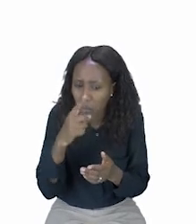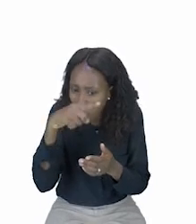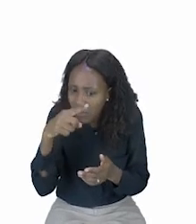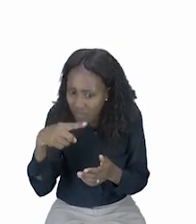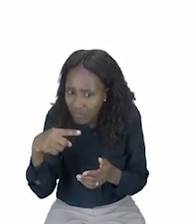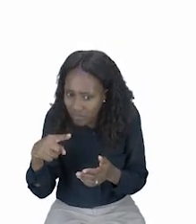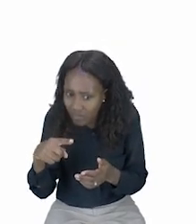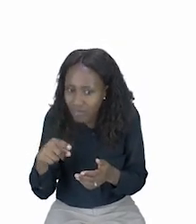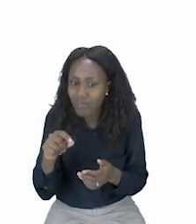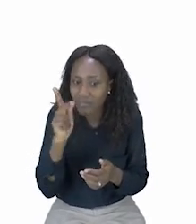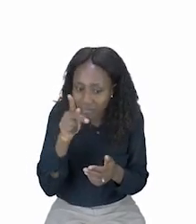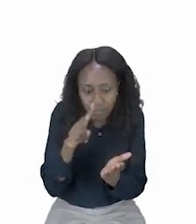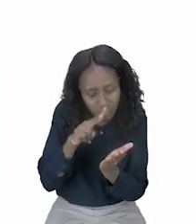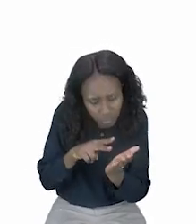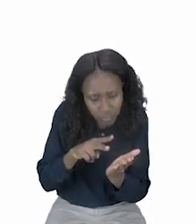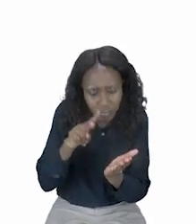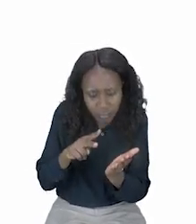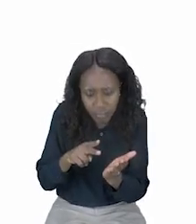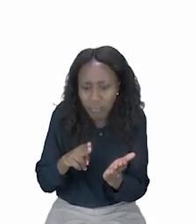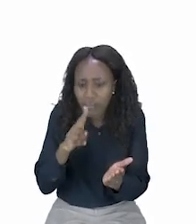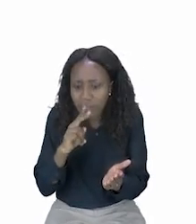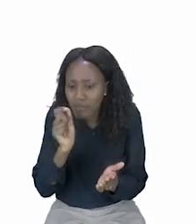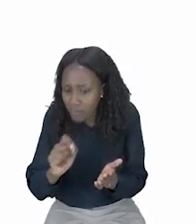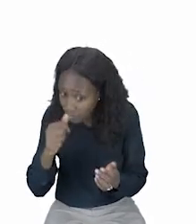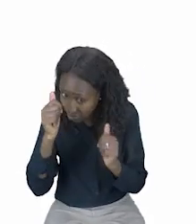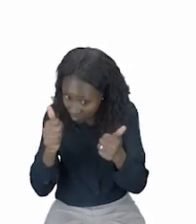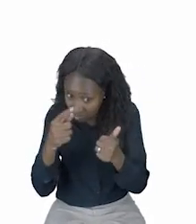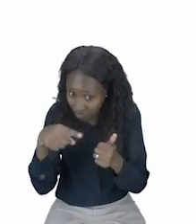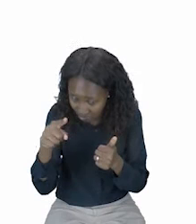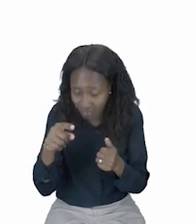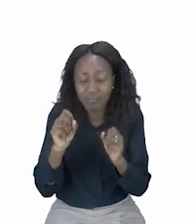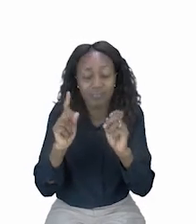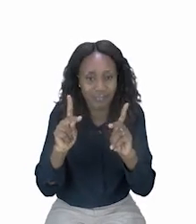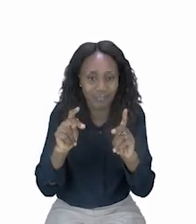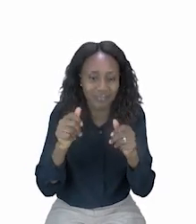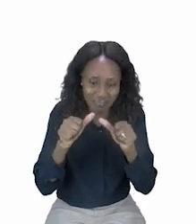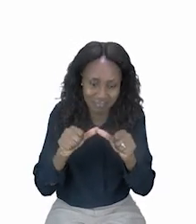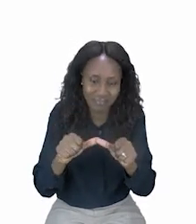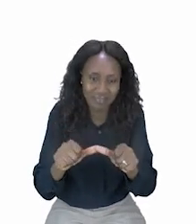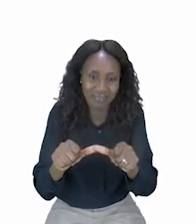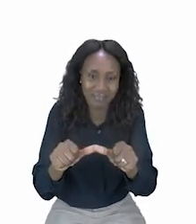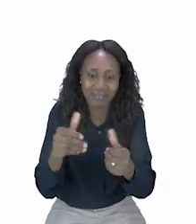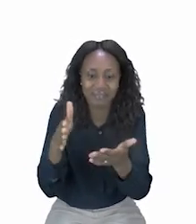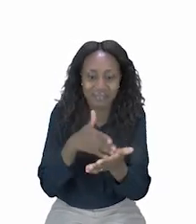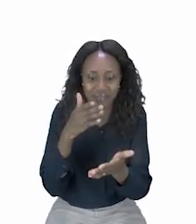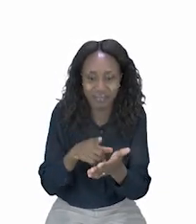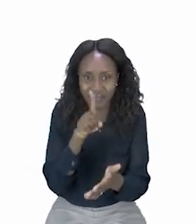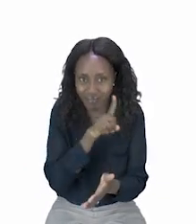problem and seeing if you answered the problem. Let's now move on to page